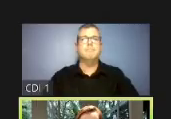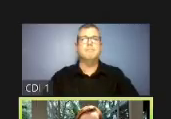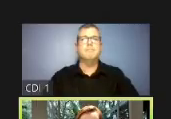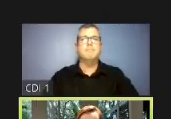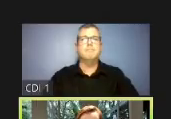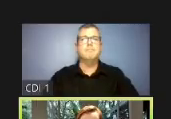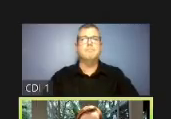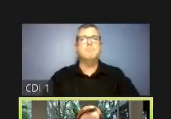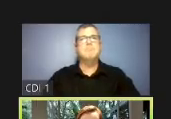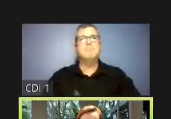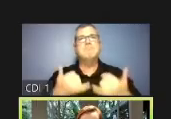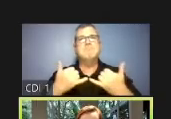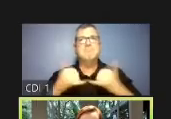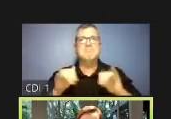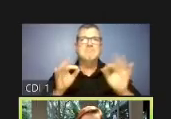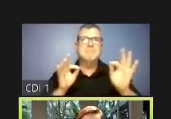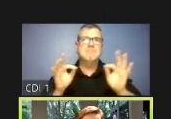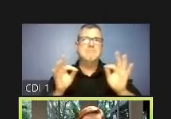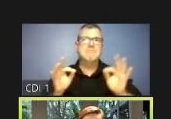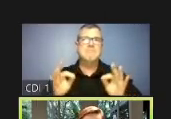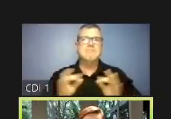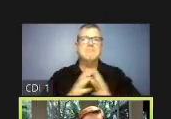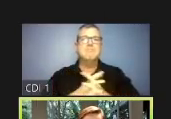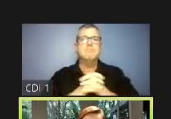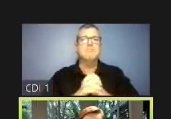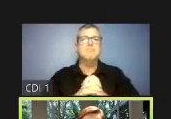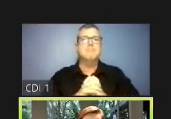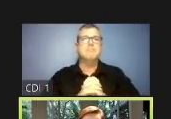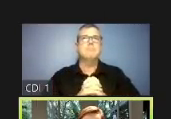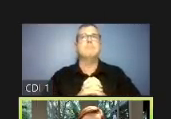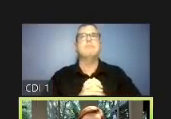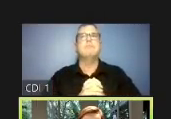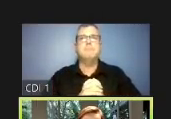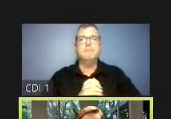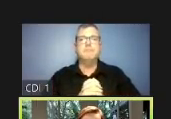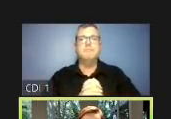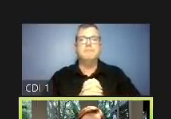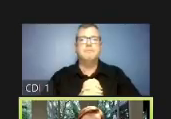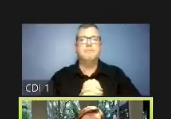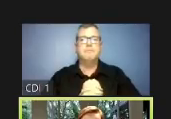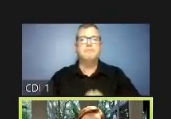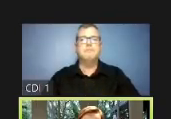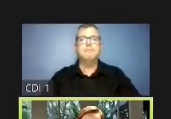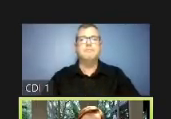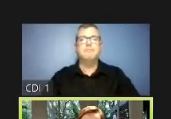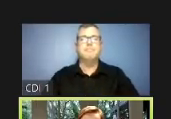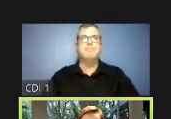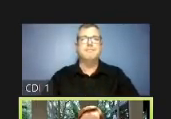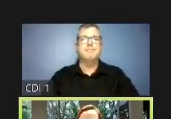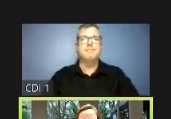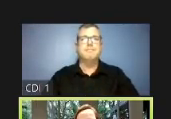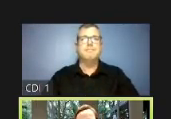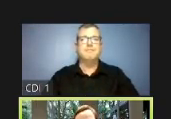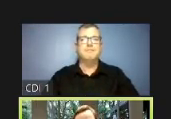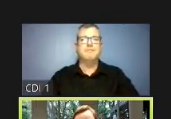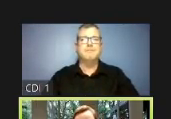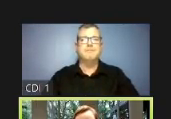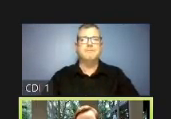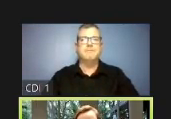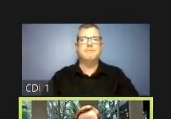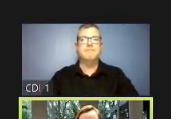tocar el idioma que desea escuchar, que es Spanish. Muchas gracias. Thank you,